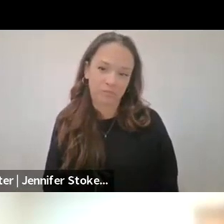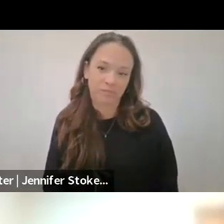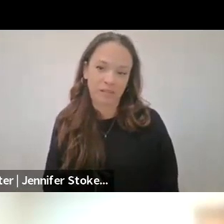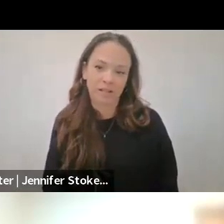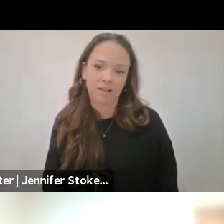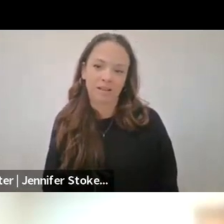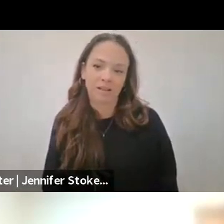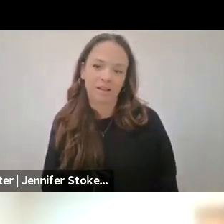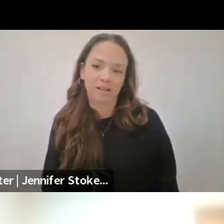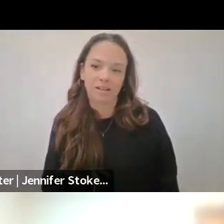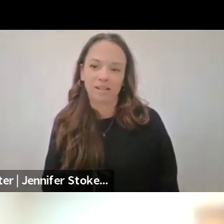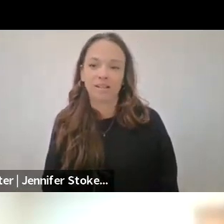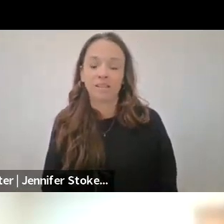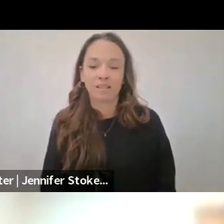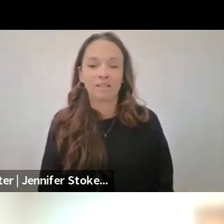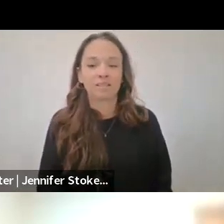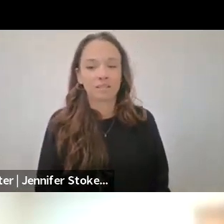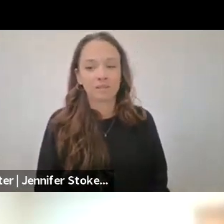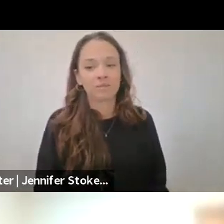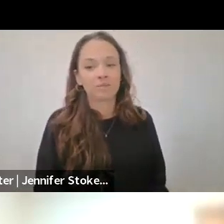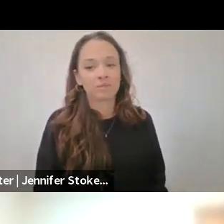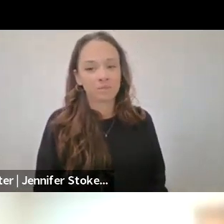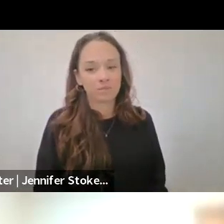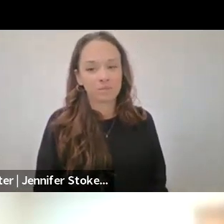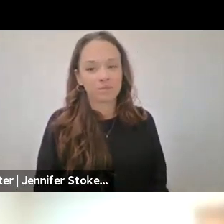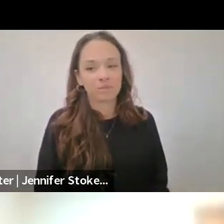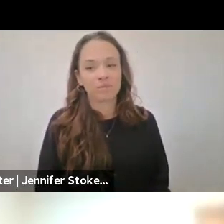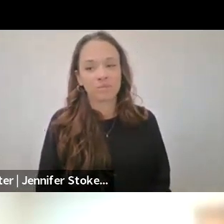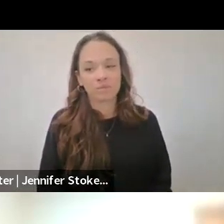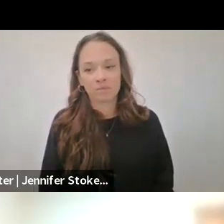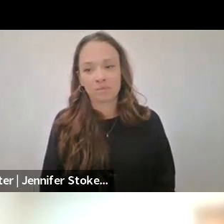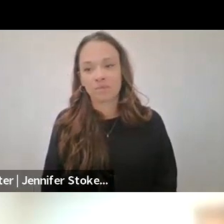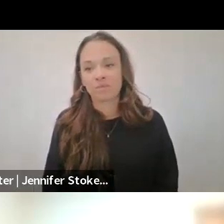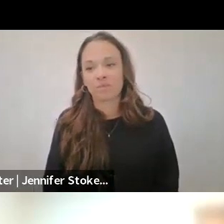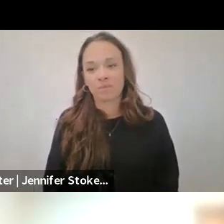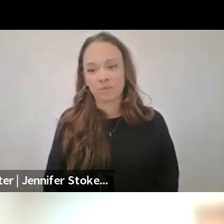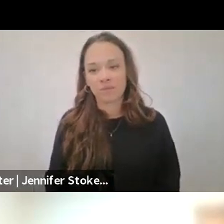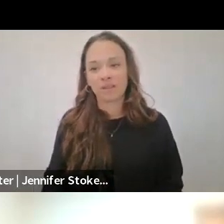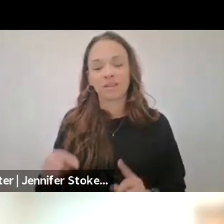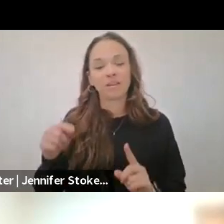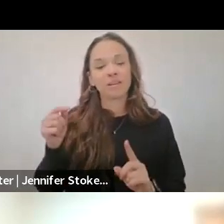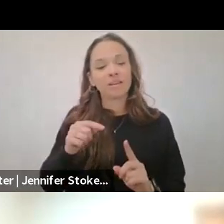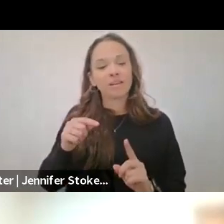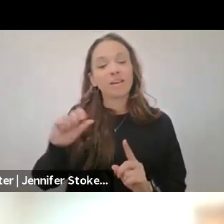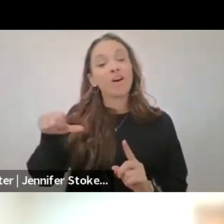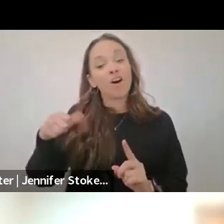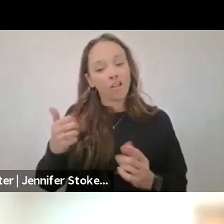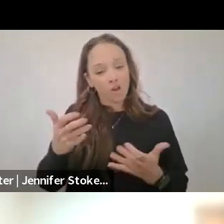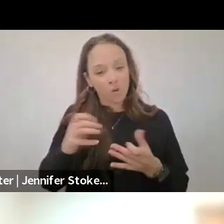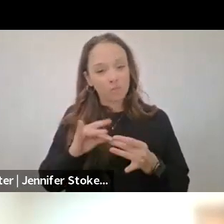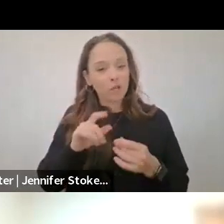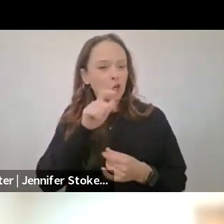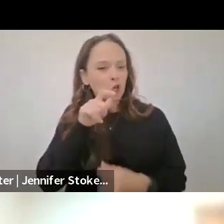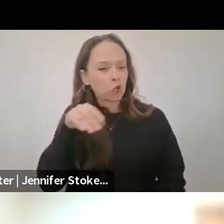Darcy. One of the other things I wanted to pick up was about who pays for document translations in a health